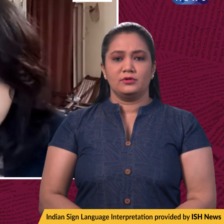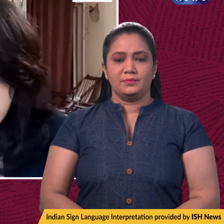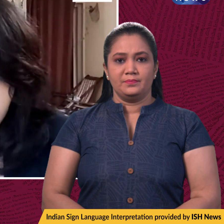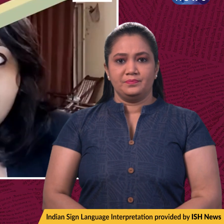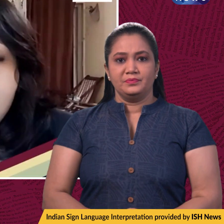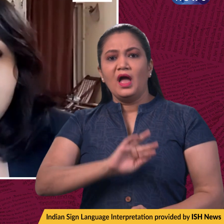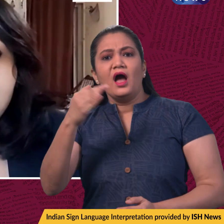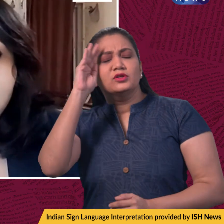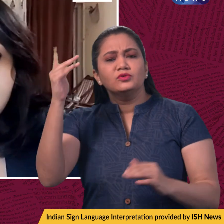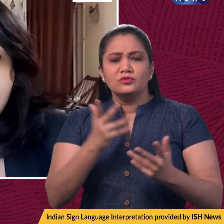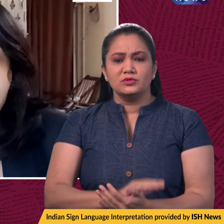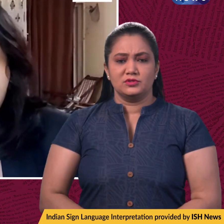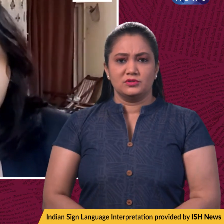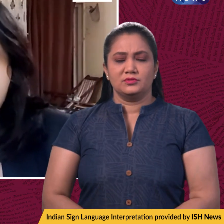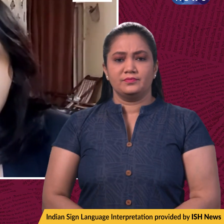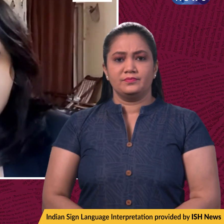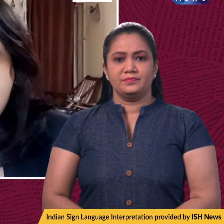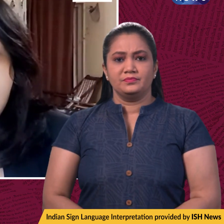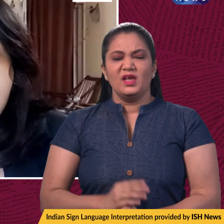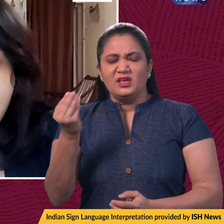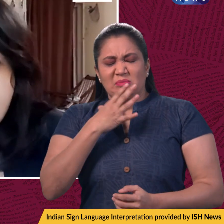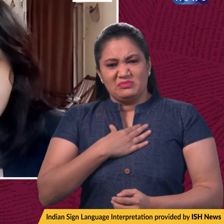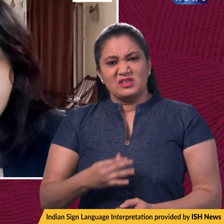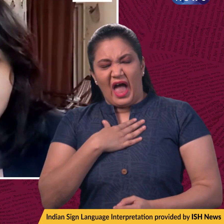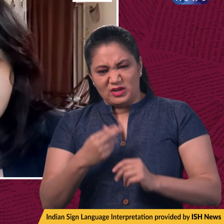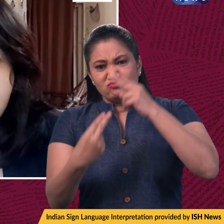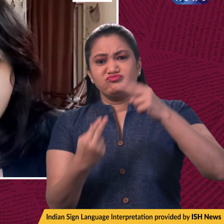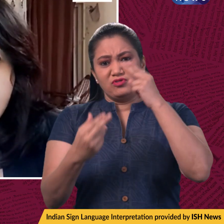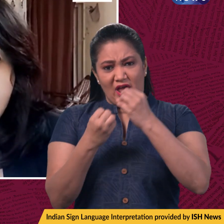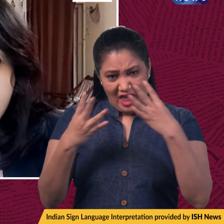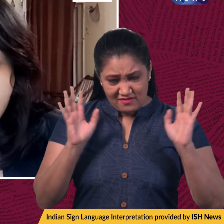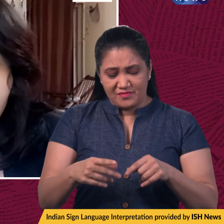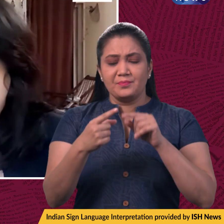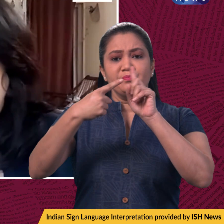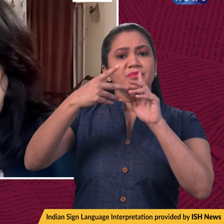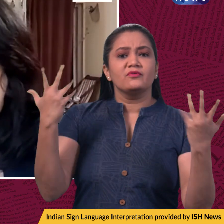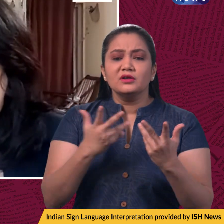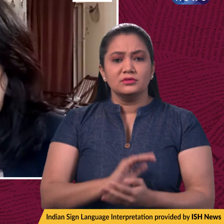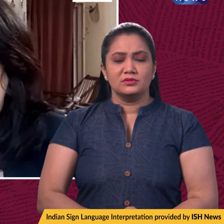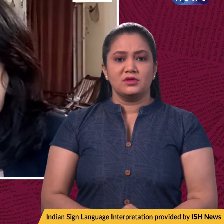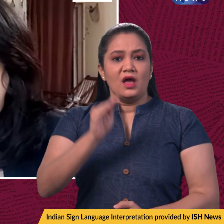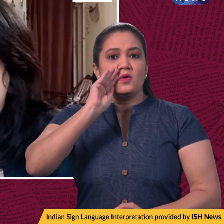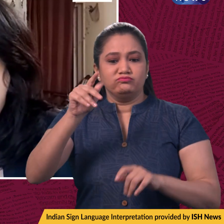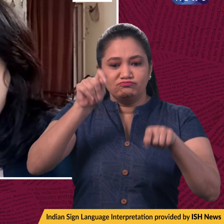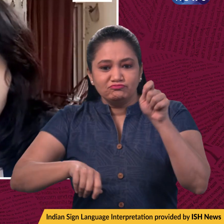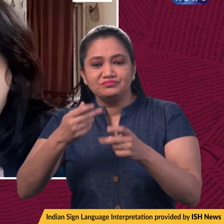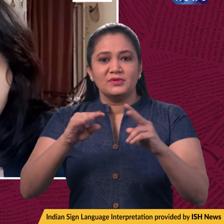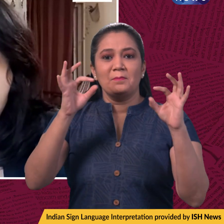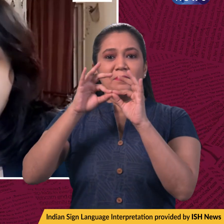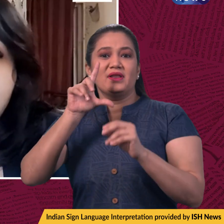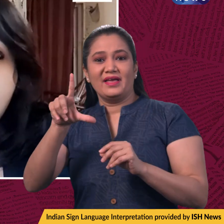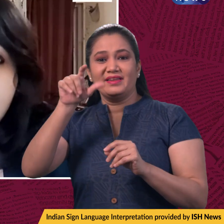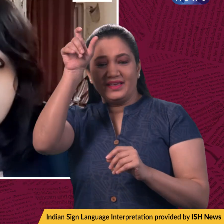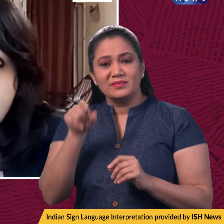time. On to other news coming in from across the country now. Some tragic news stories, starting off with music composer and singer